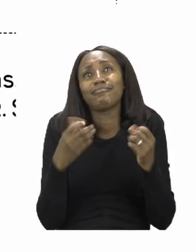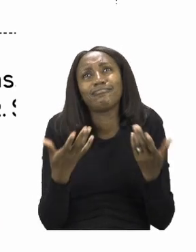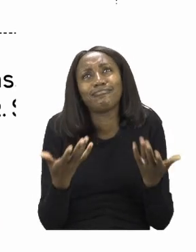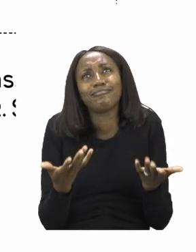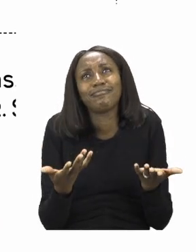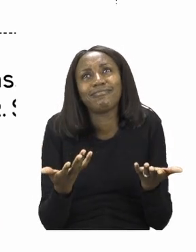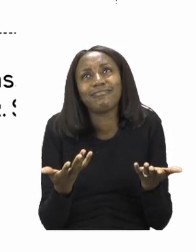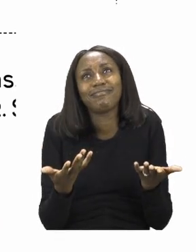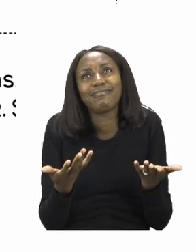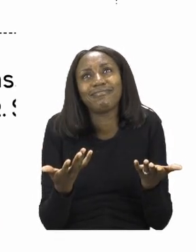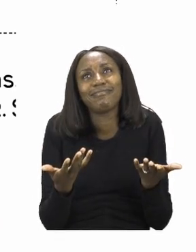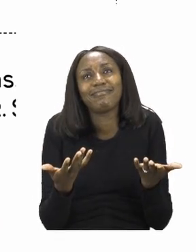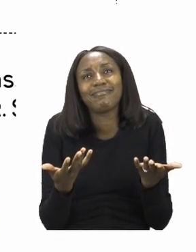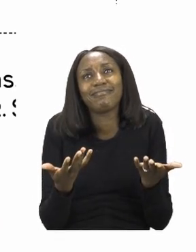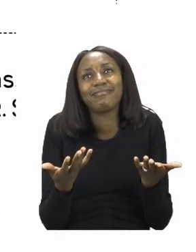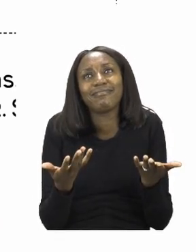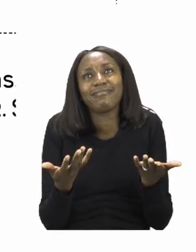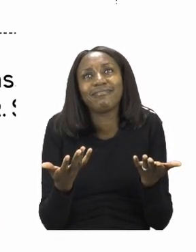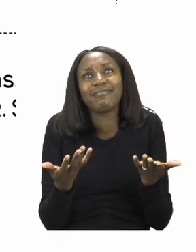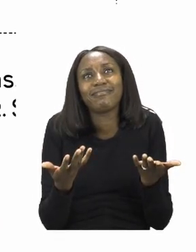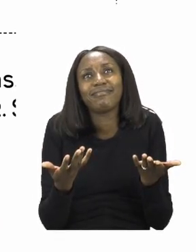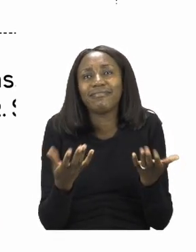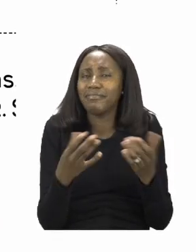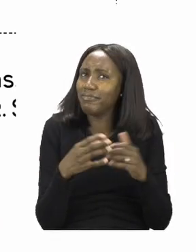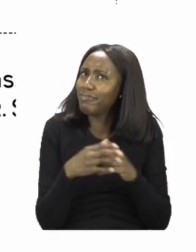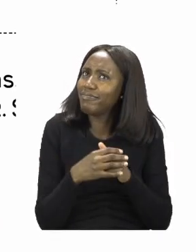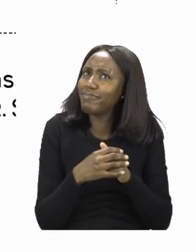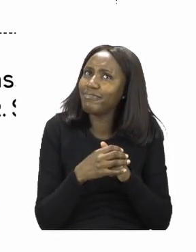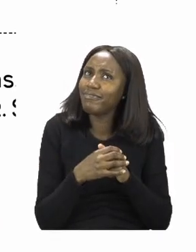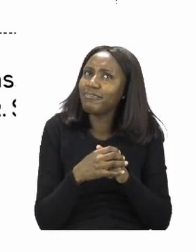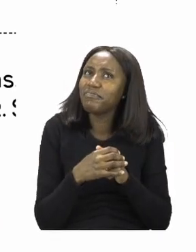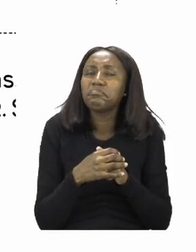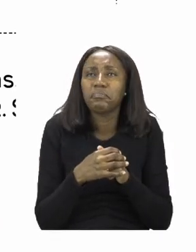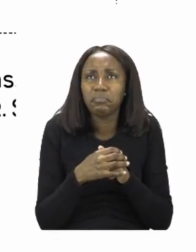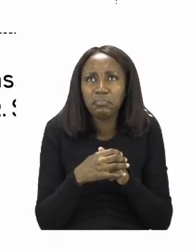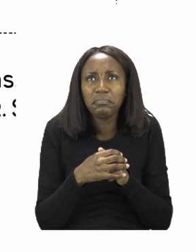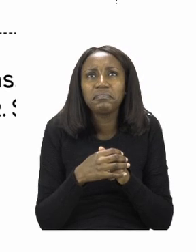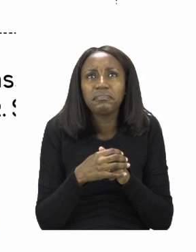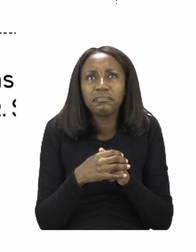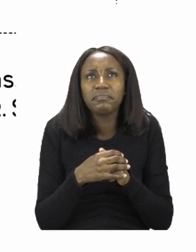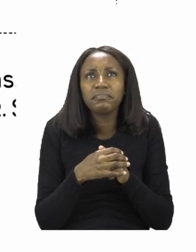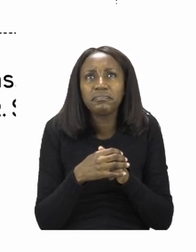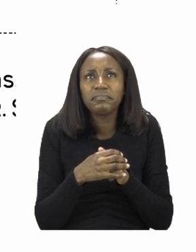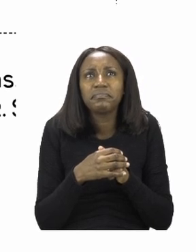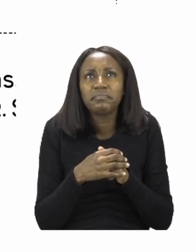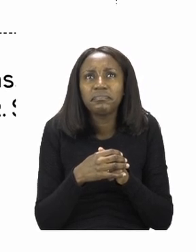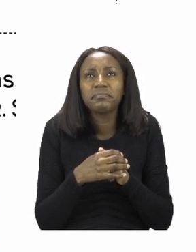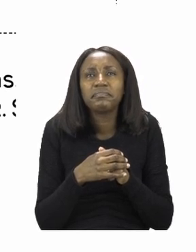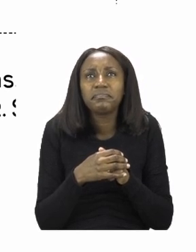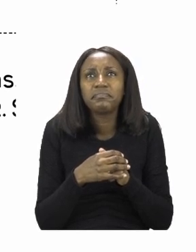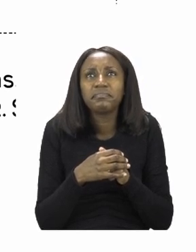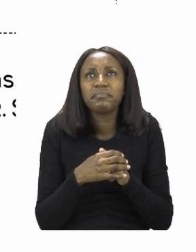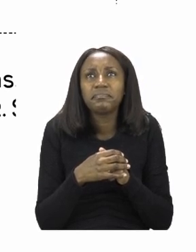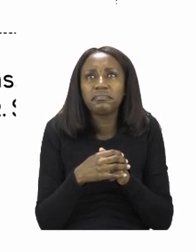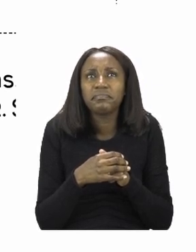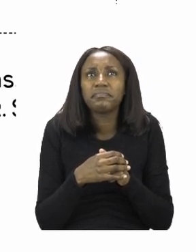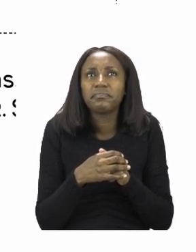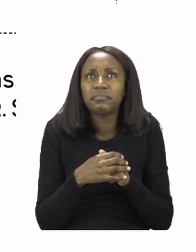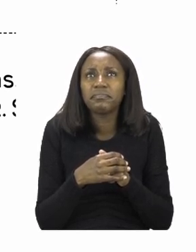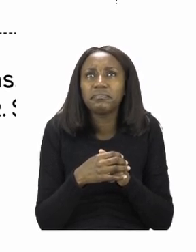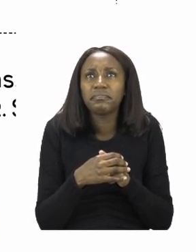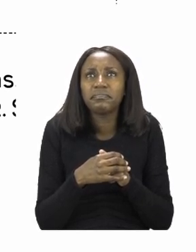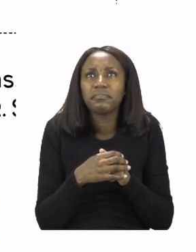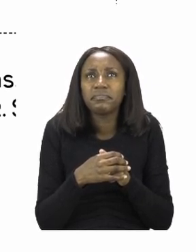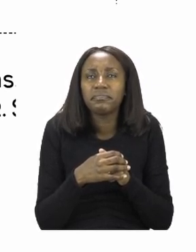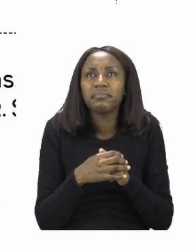much change would she receive? Now the word receive is basically to